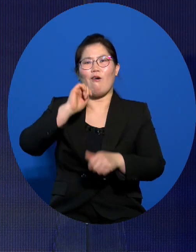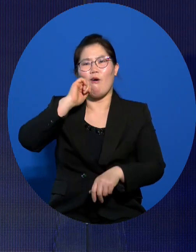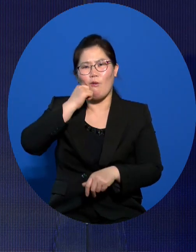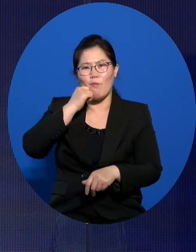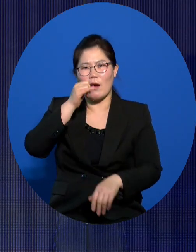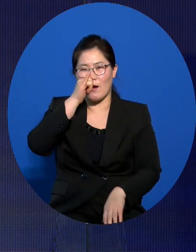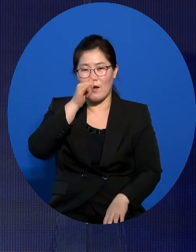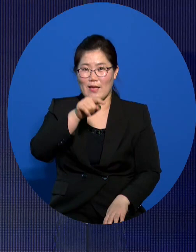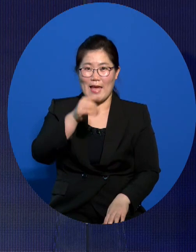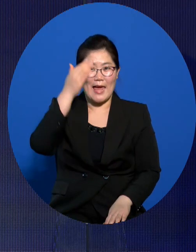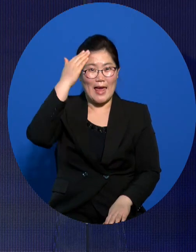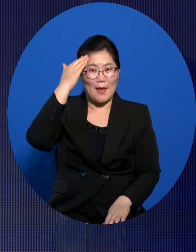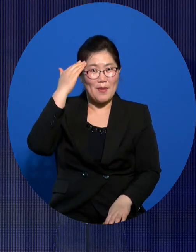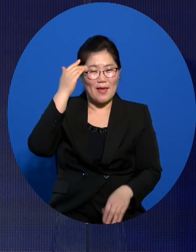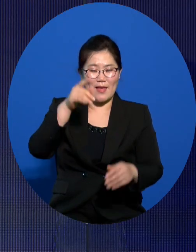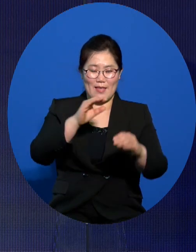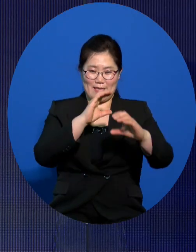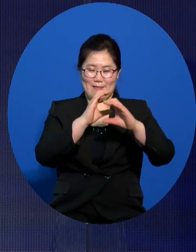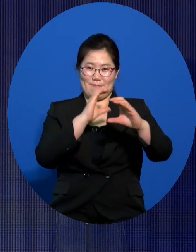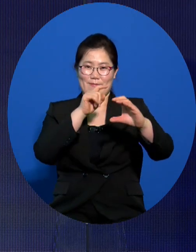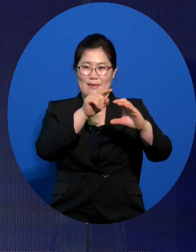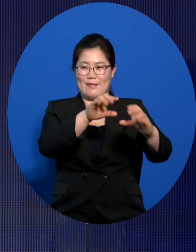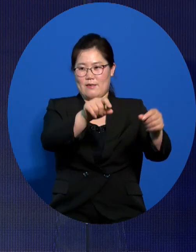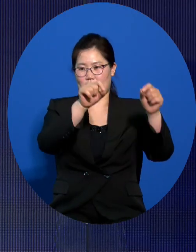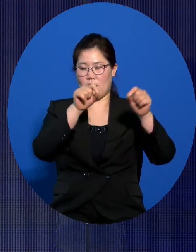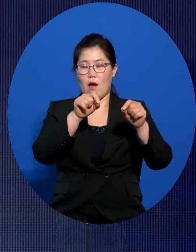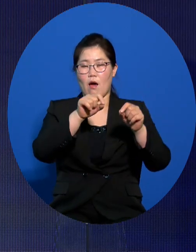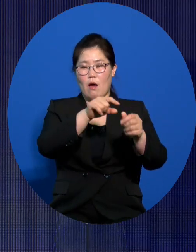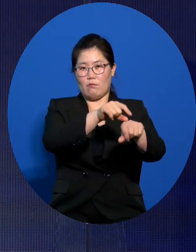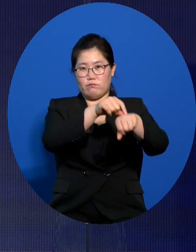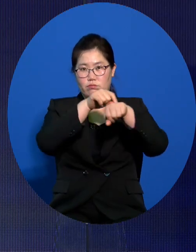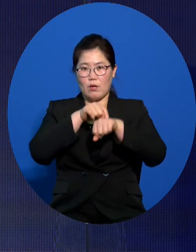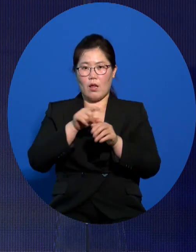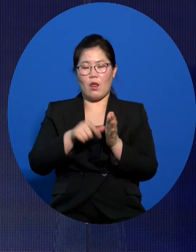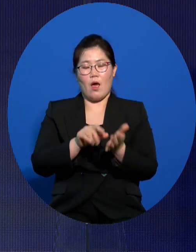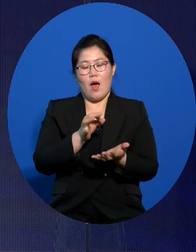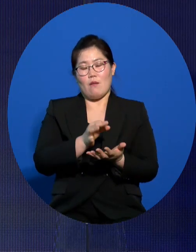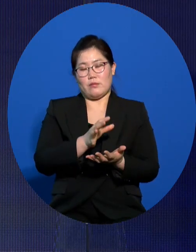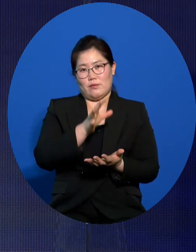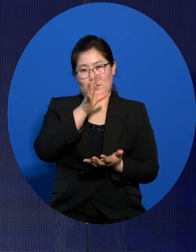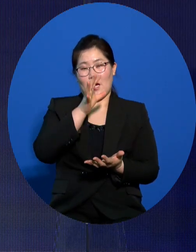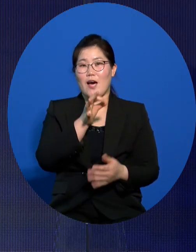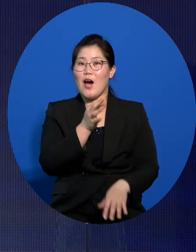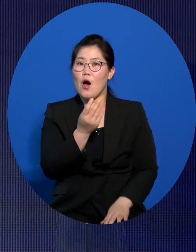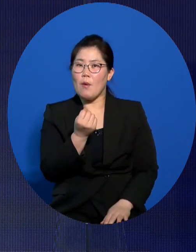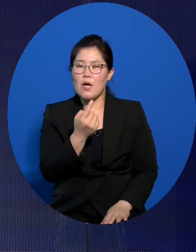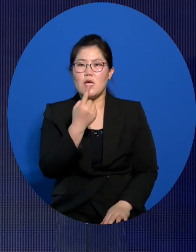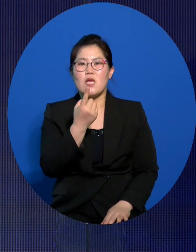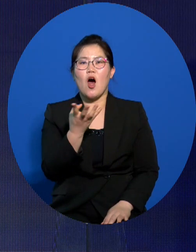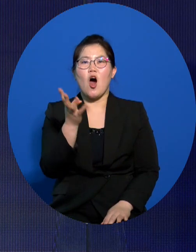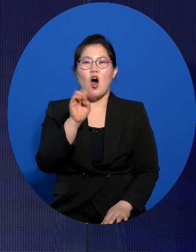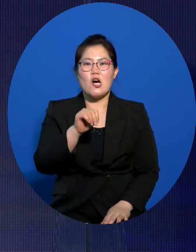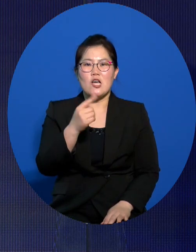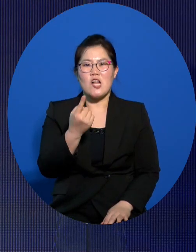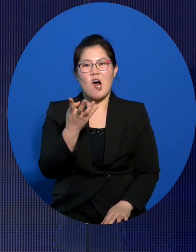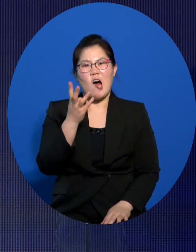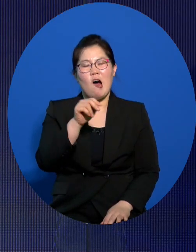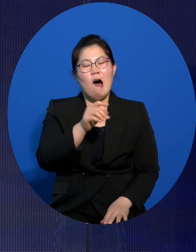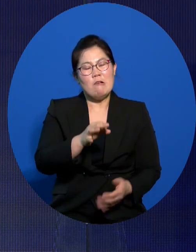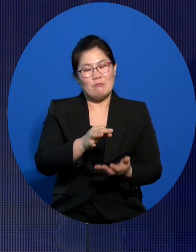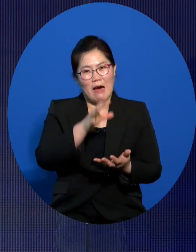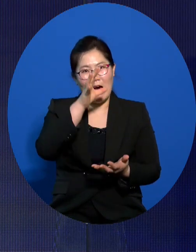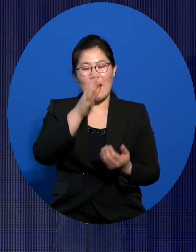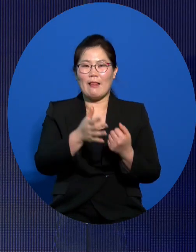Of course, there are limitations. For example, we have to think about the cost. We are importing the black cab,